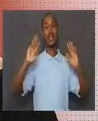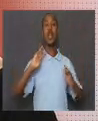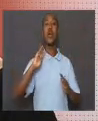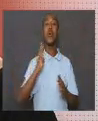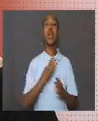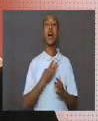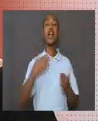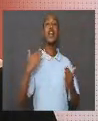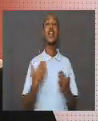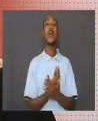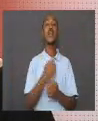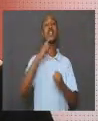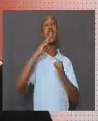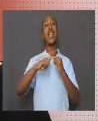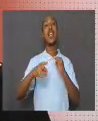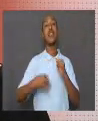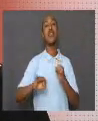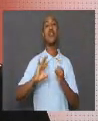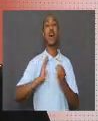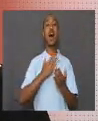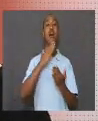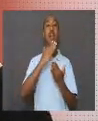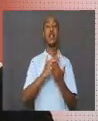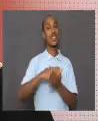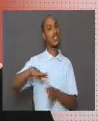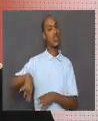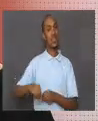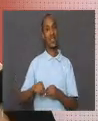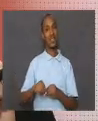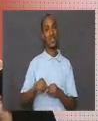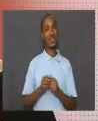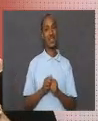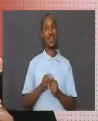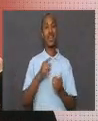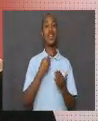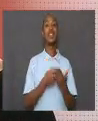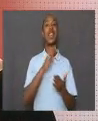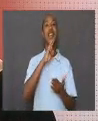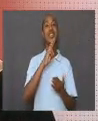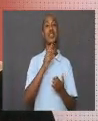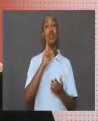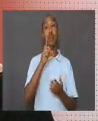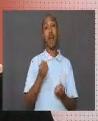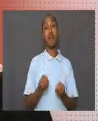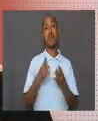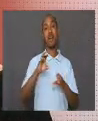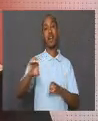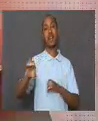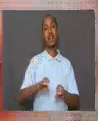We are nearing the end of the lesson, students, but there is one more